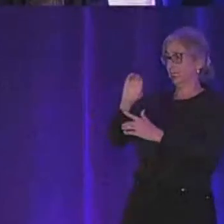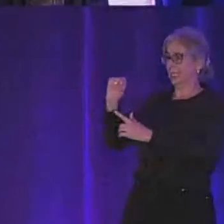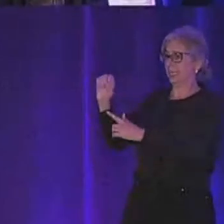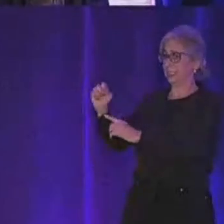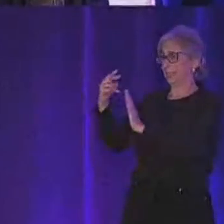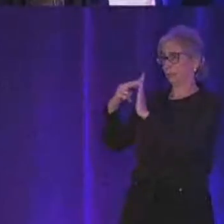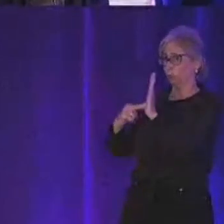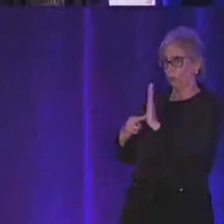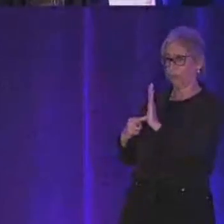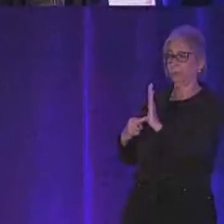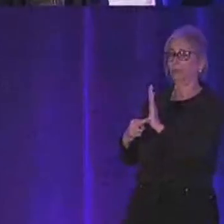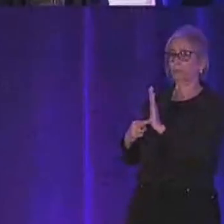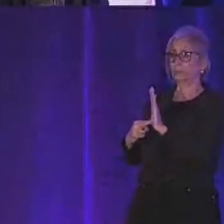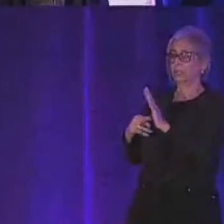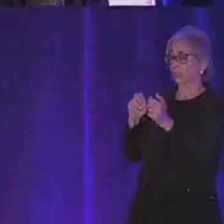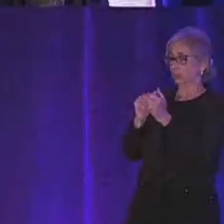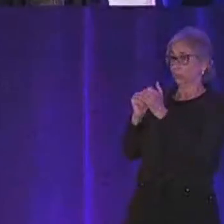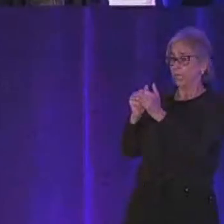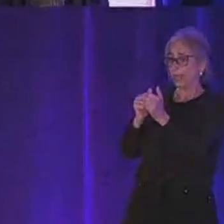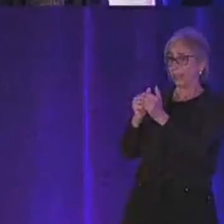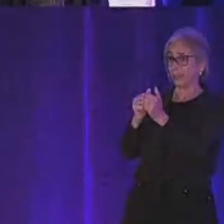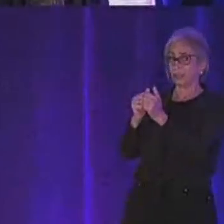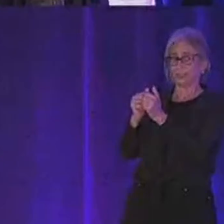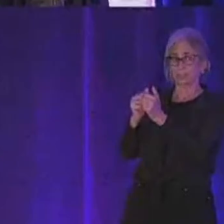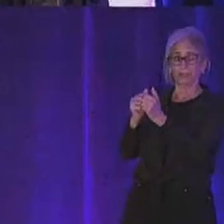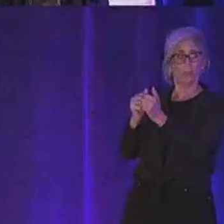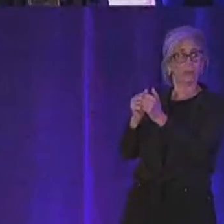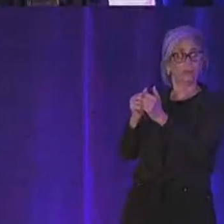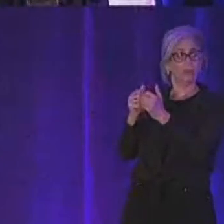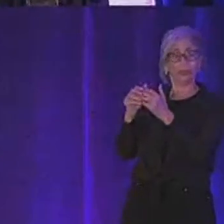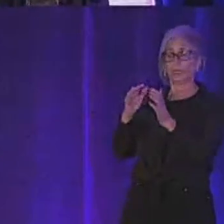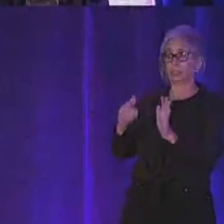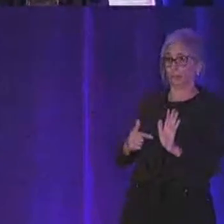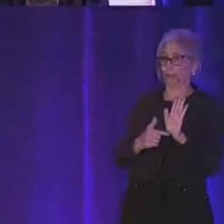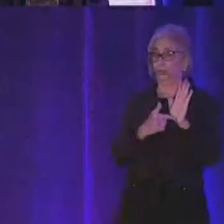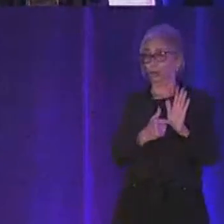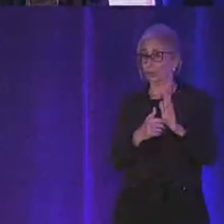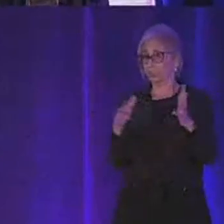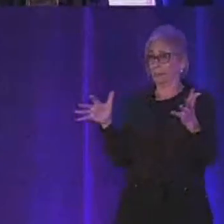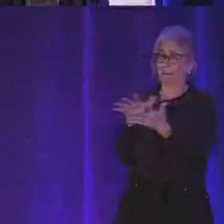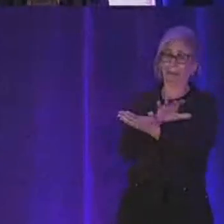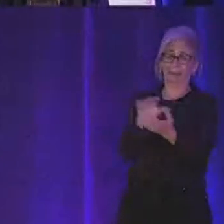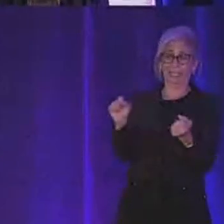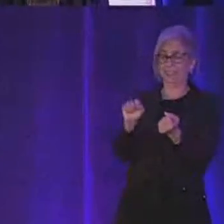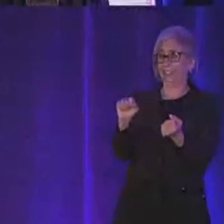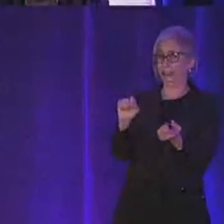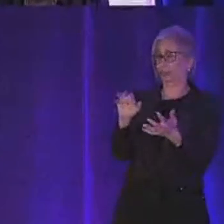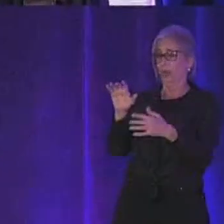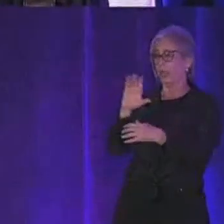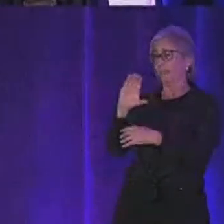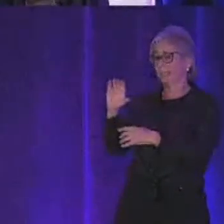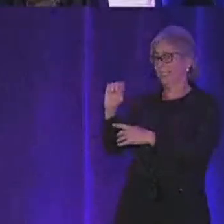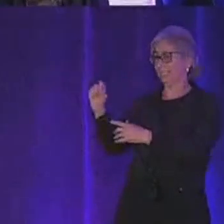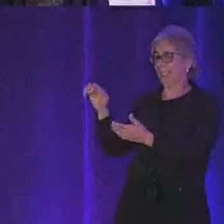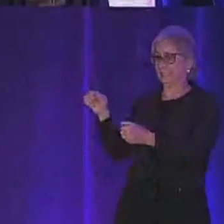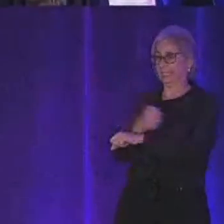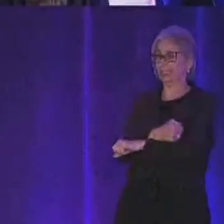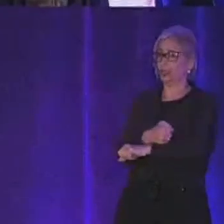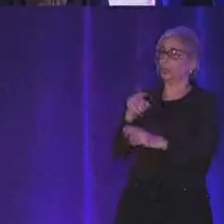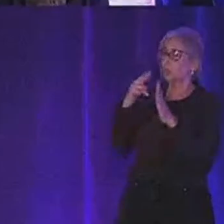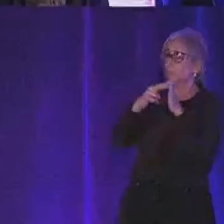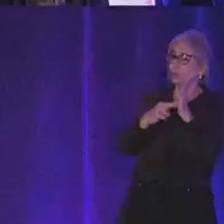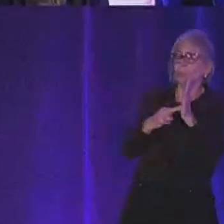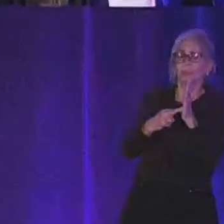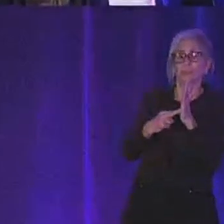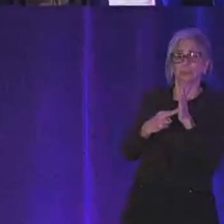rule. And together we compose like a bunch of CSS that completely destroys this page. Okay? So we'll do rule